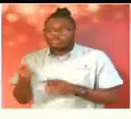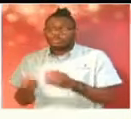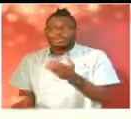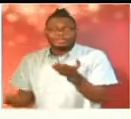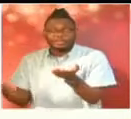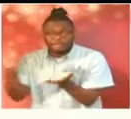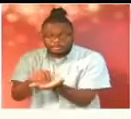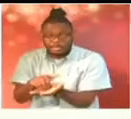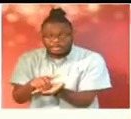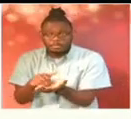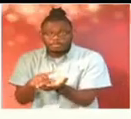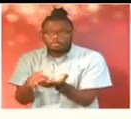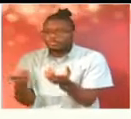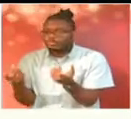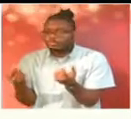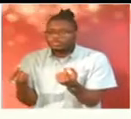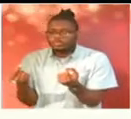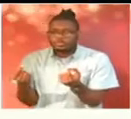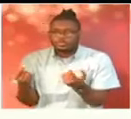their pre-existing